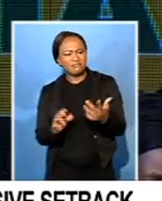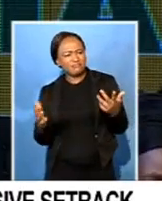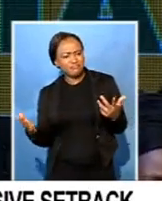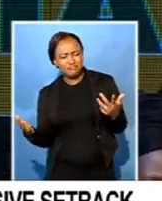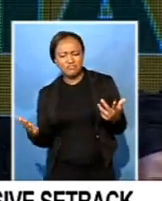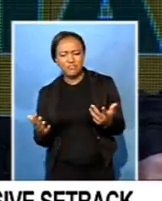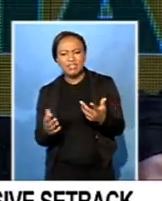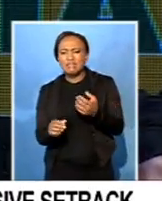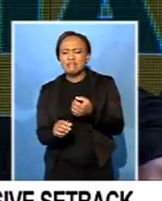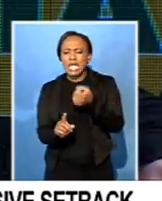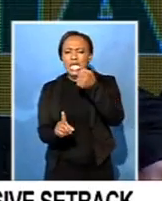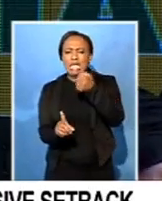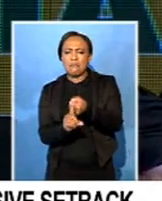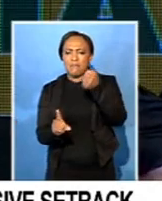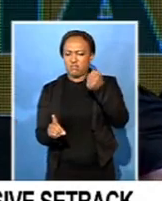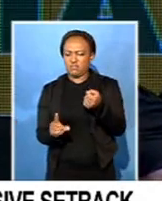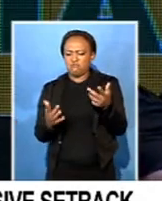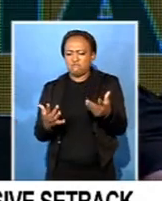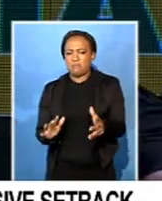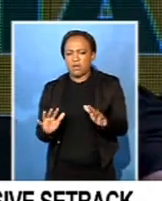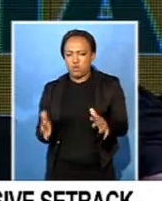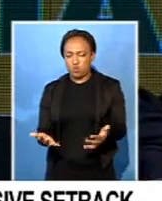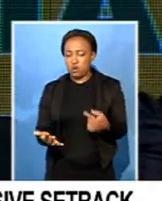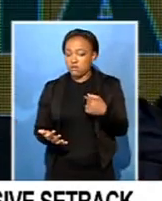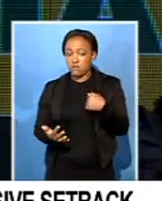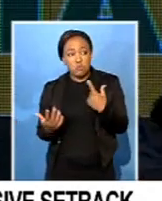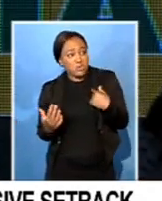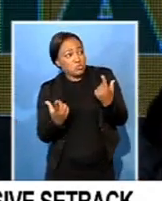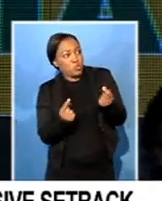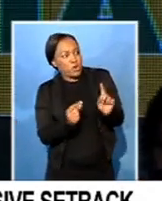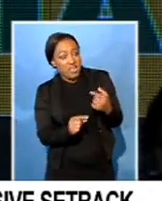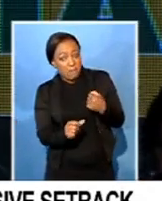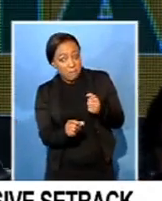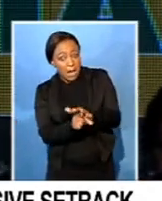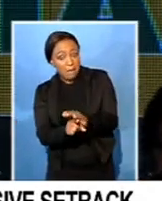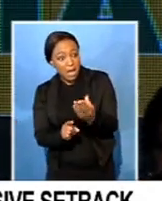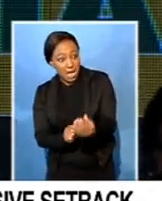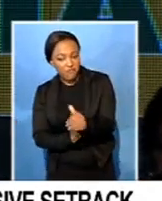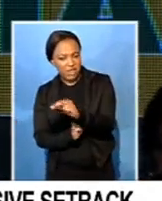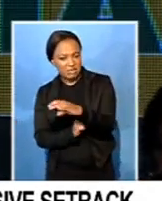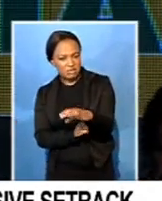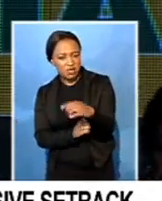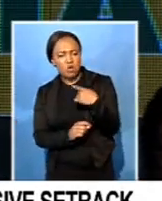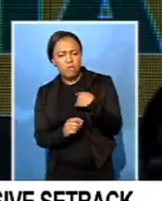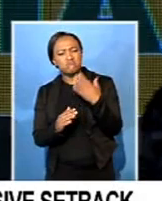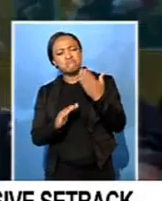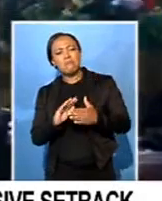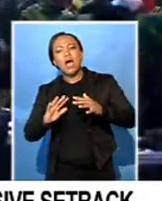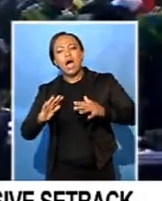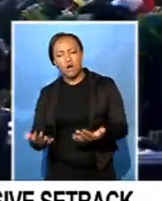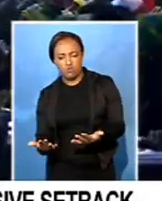what impact and what must be done to end the said capture.